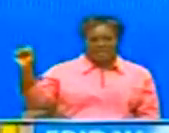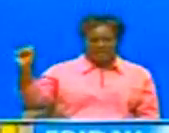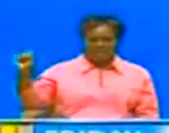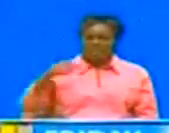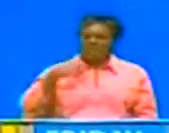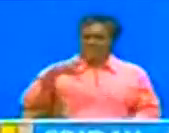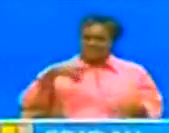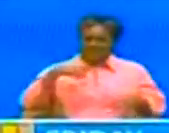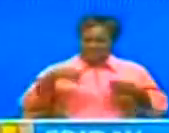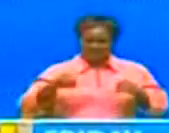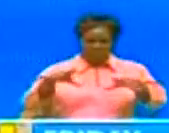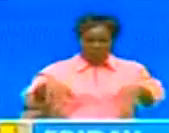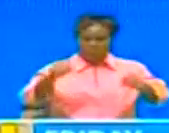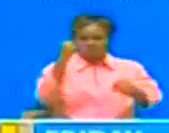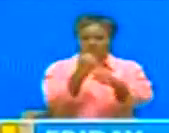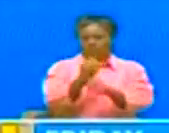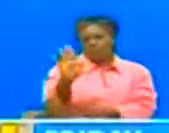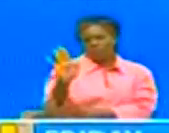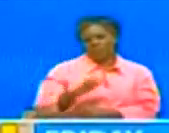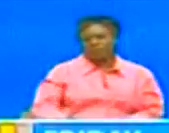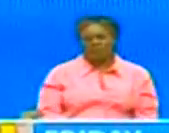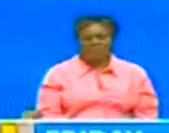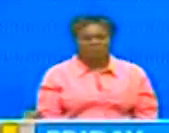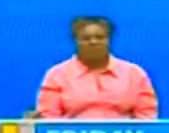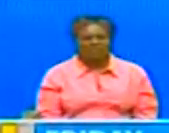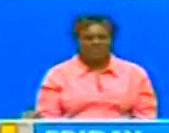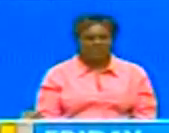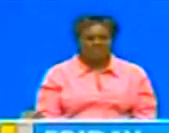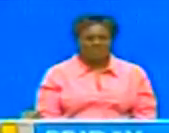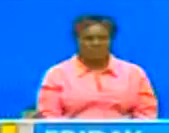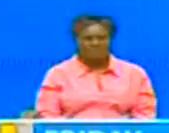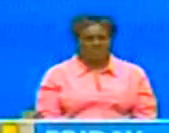take over what you do best.